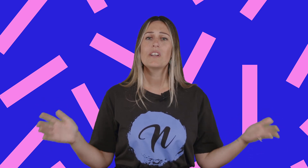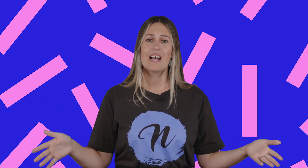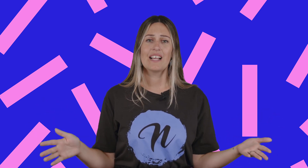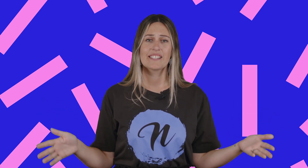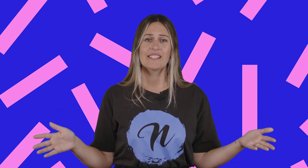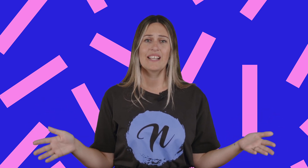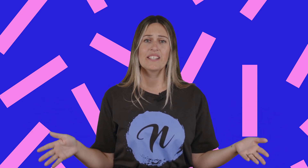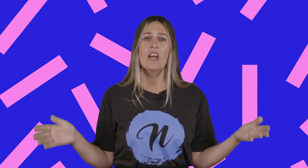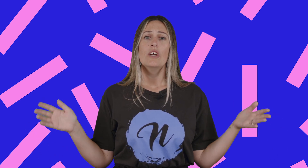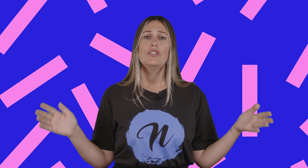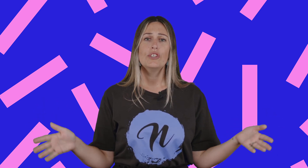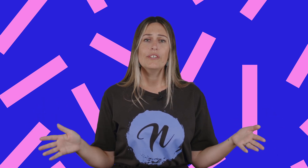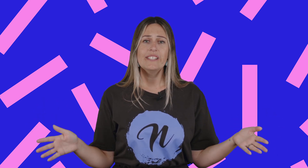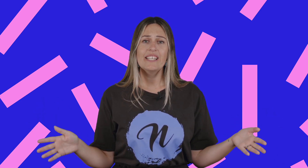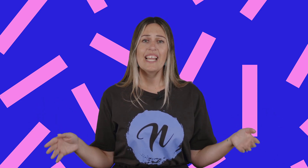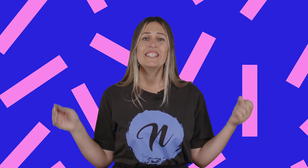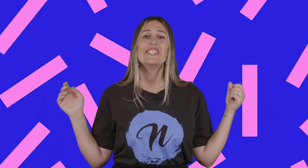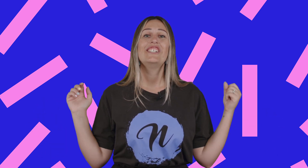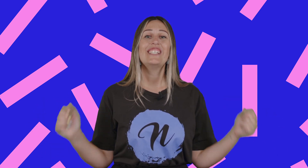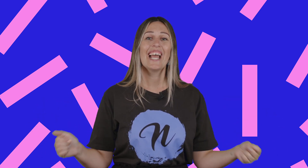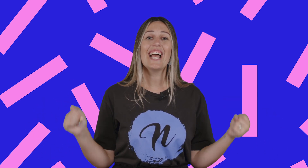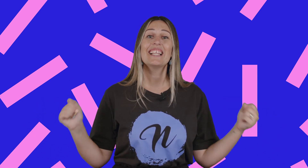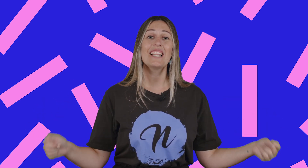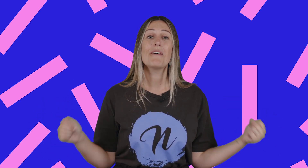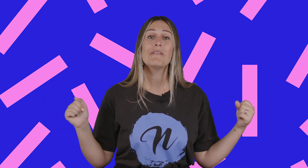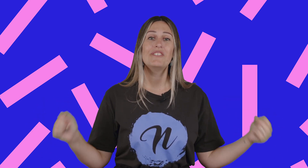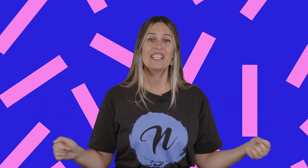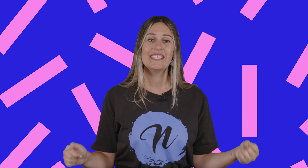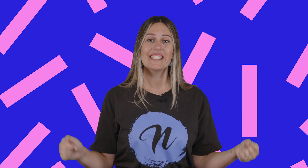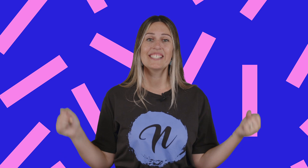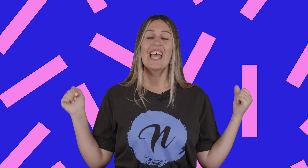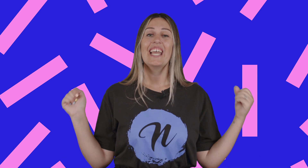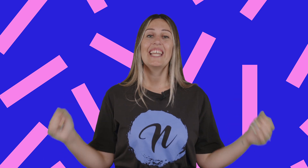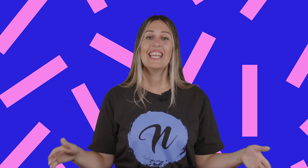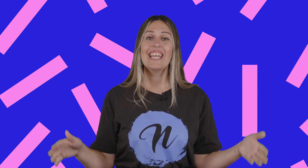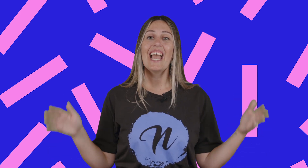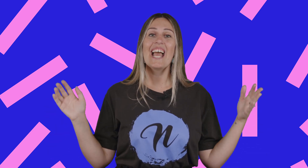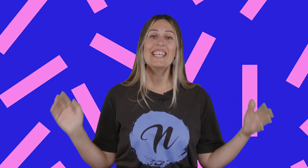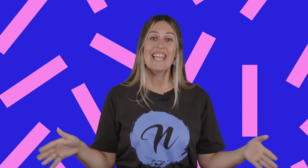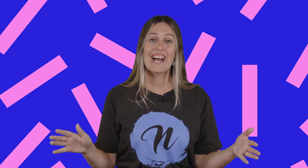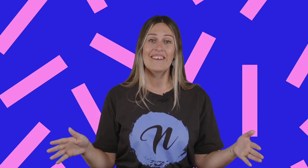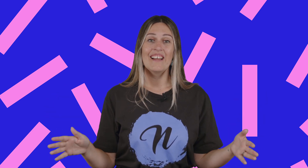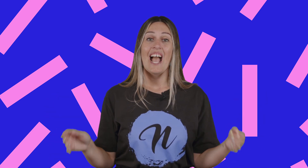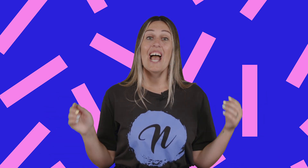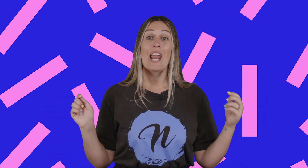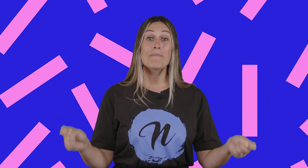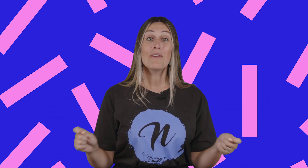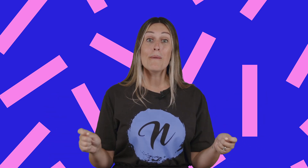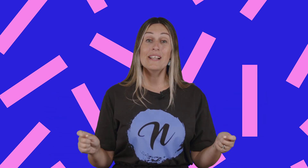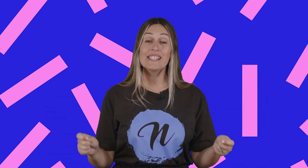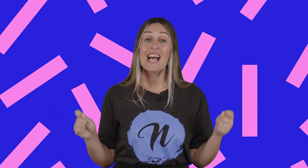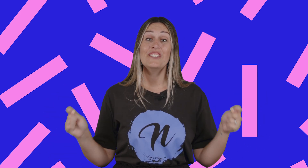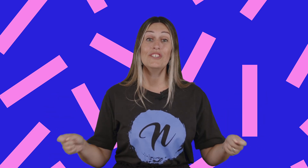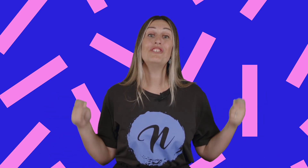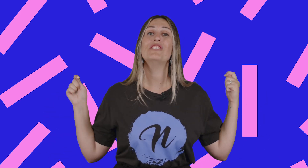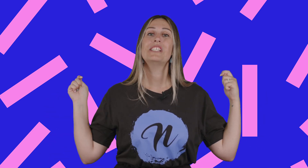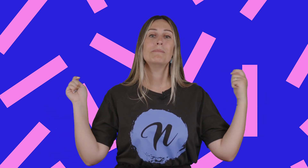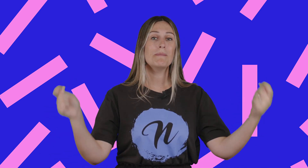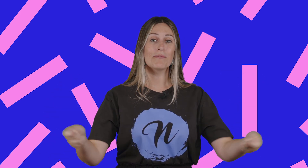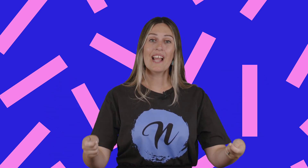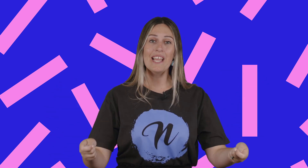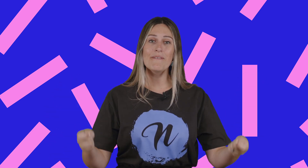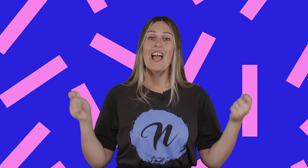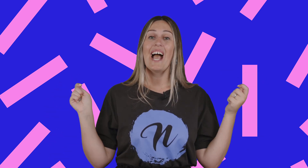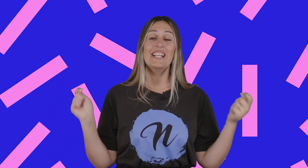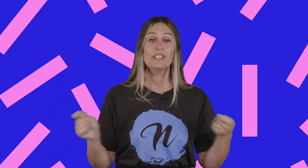what God asks us. Choose today to share the love of Jesus here and now. And I promise, as you choose